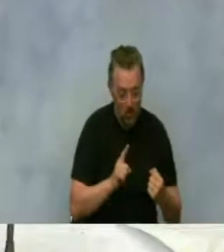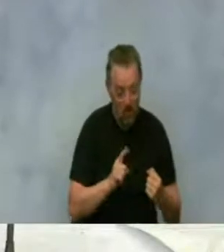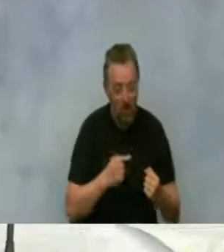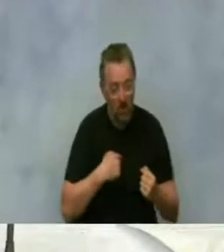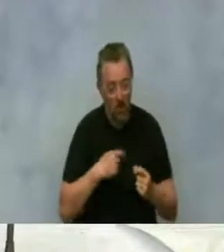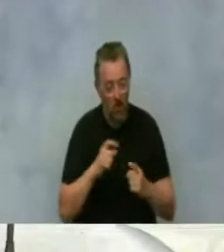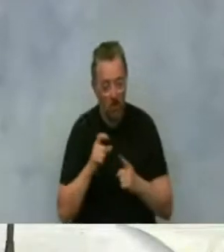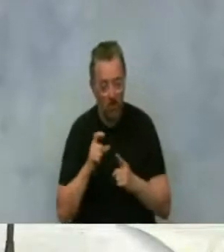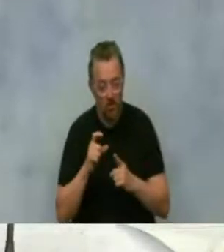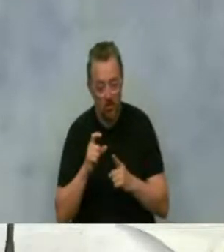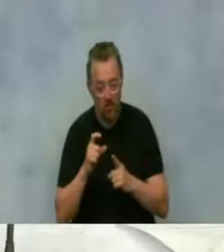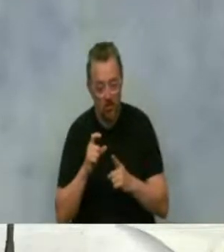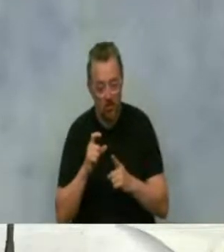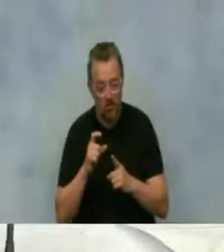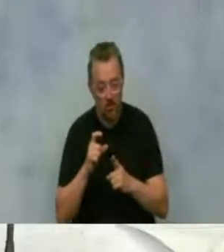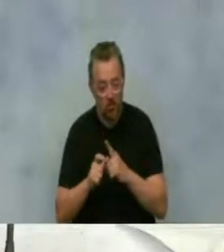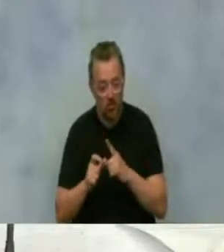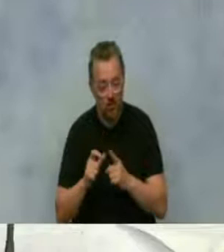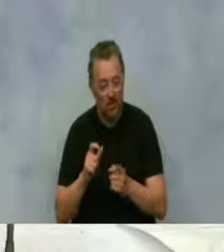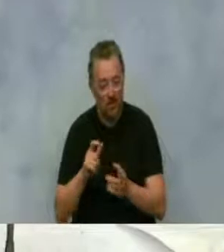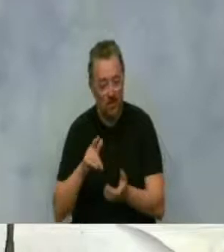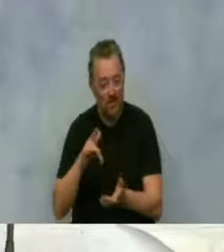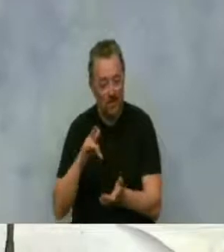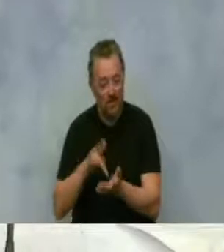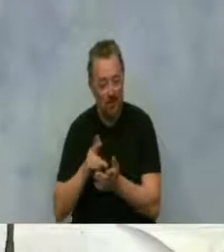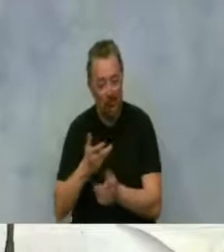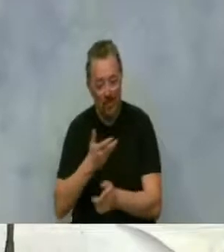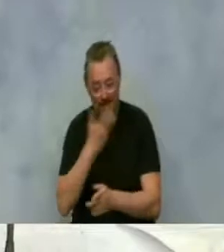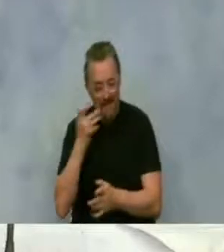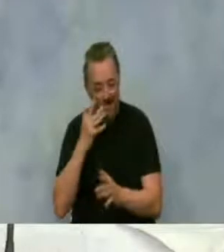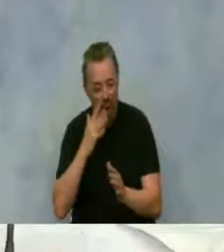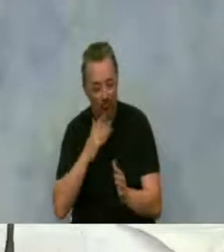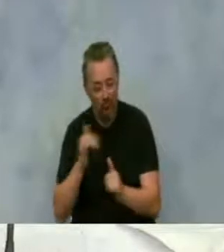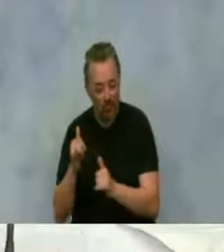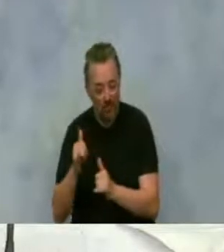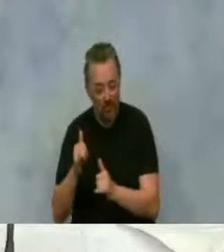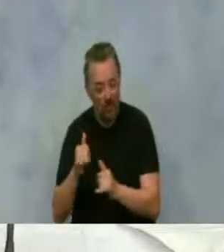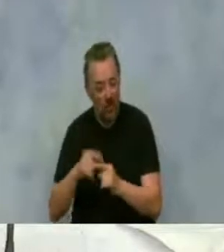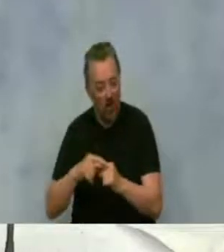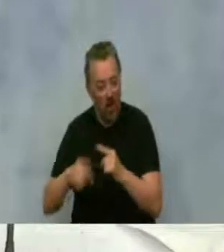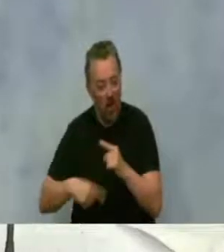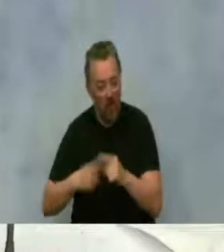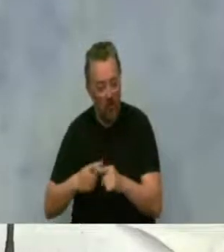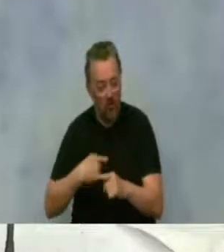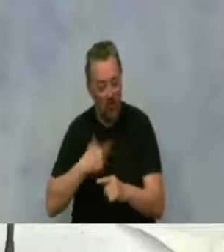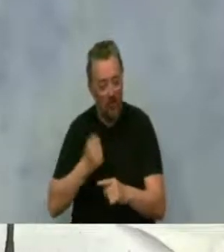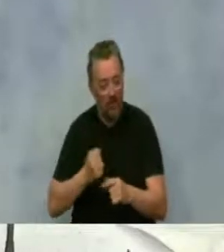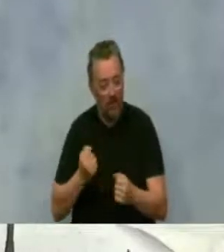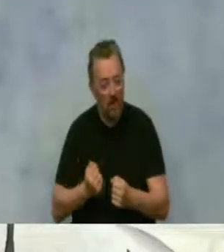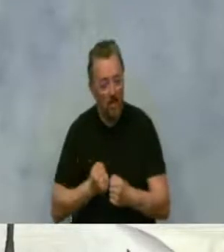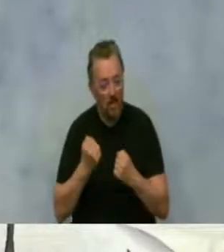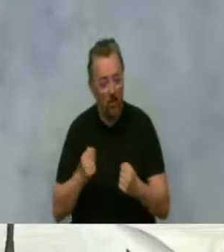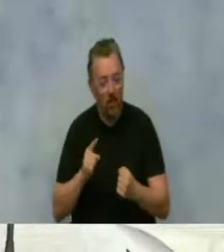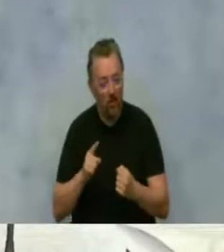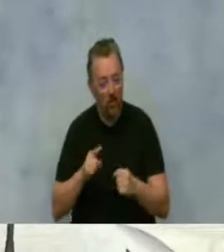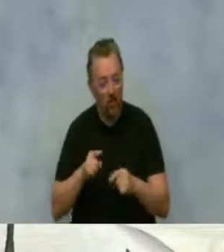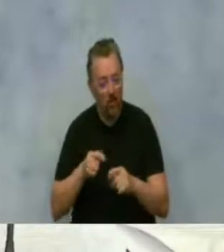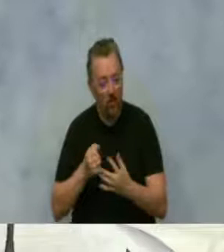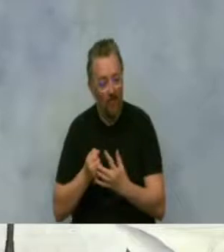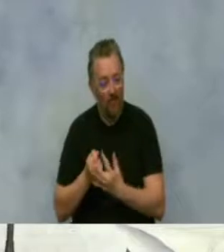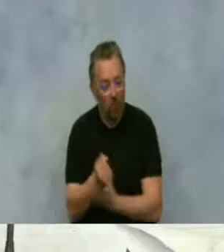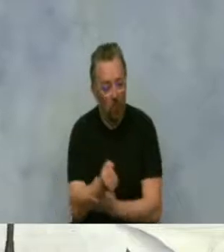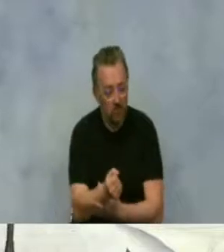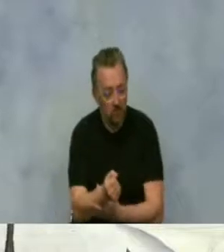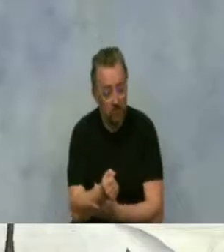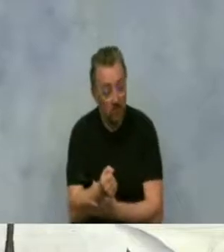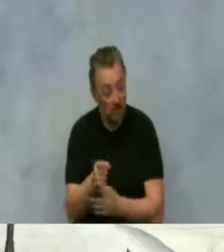the central heating checks on an annual basis. We have the power to force entry. Is that the